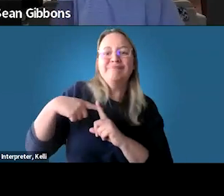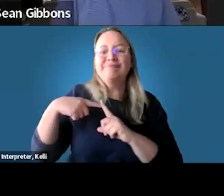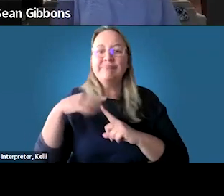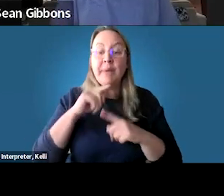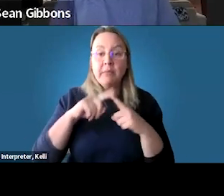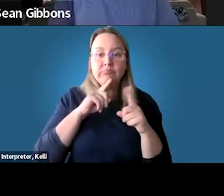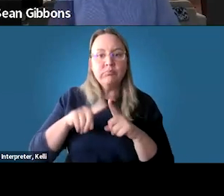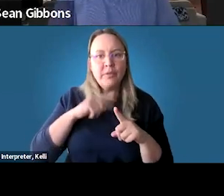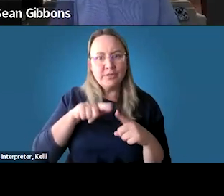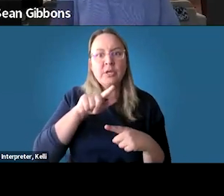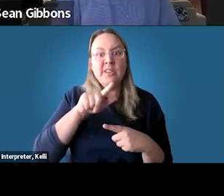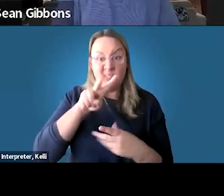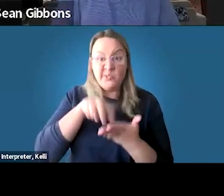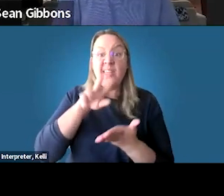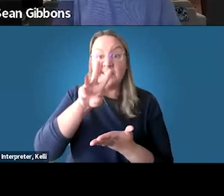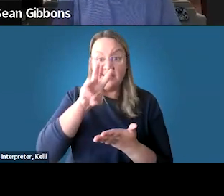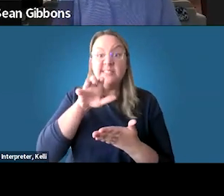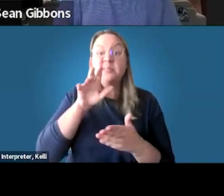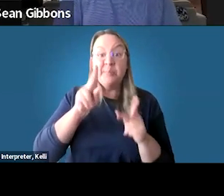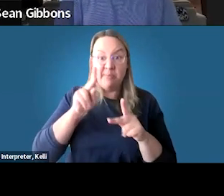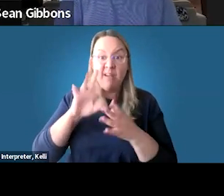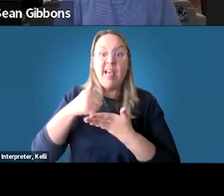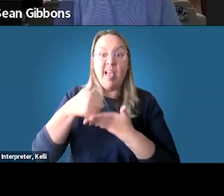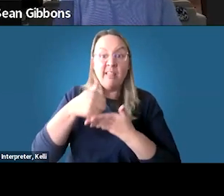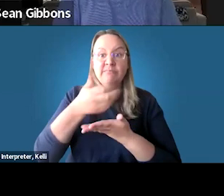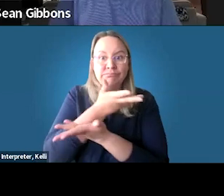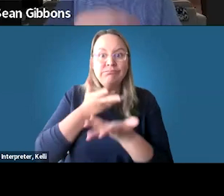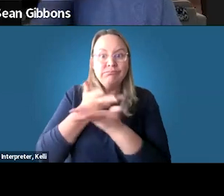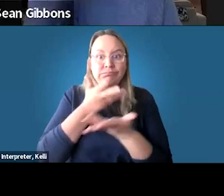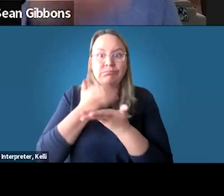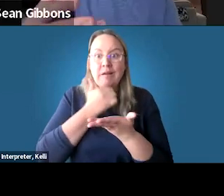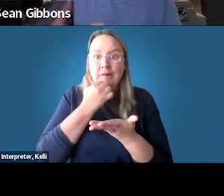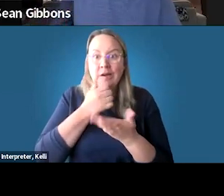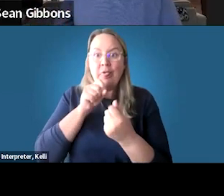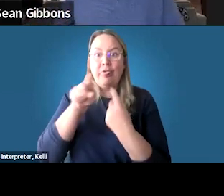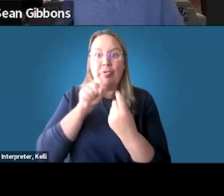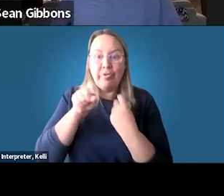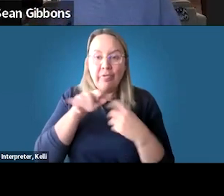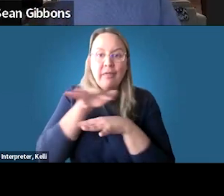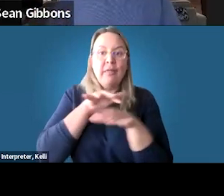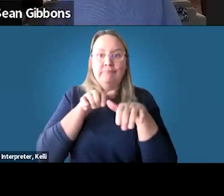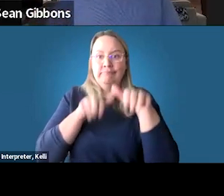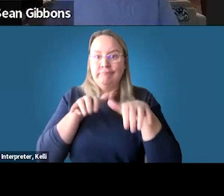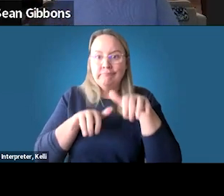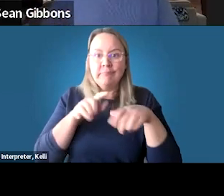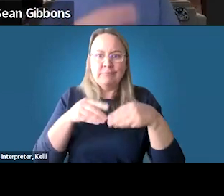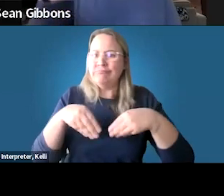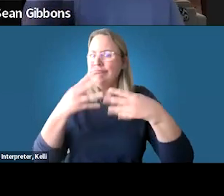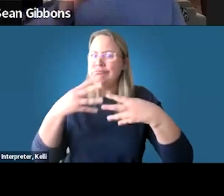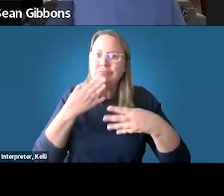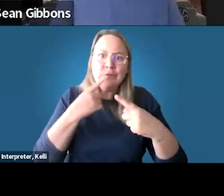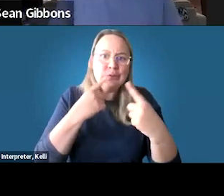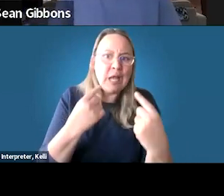there's over 2,600 of us up on here helping each other out each and every day. You have a question, inevitably, the hive mind of the network comes back with a whole bunch of good